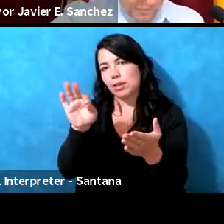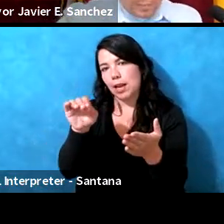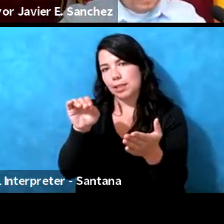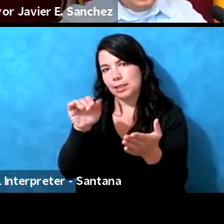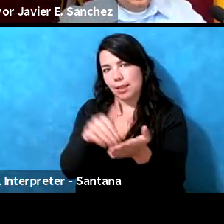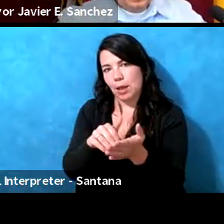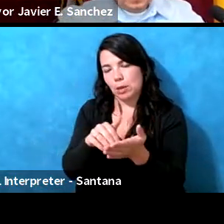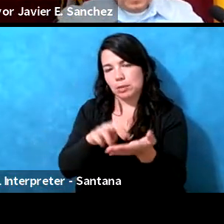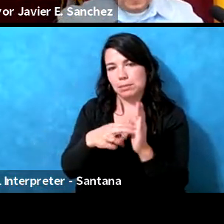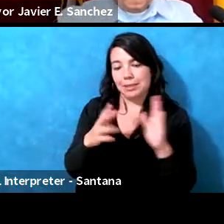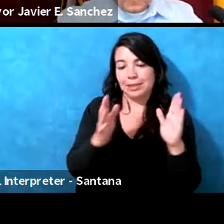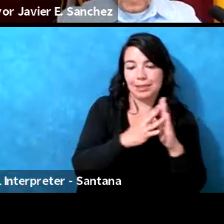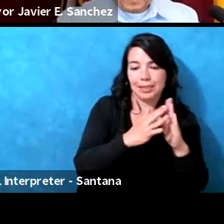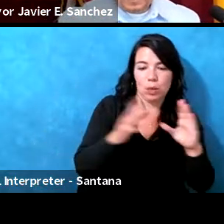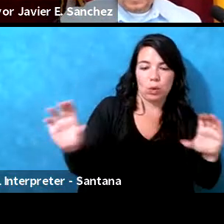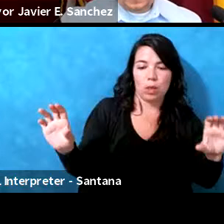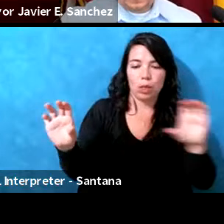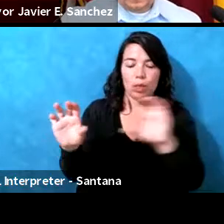cost. It is